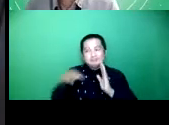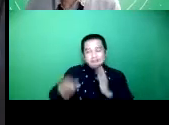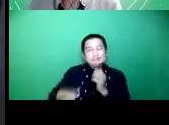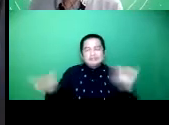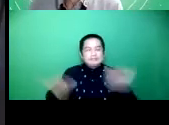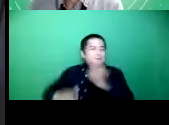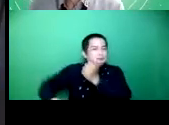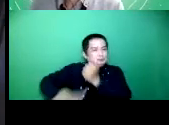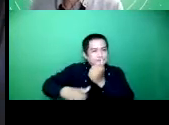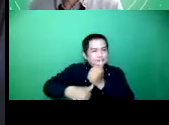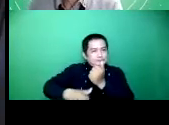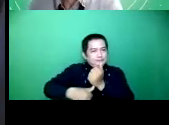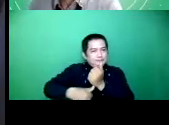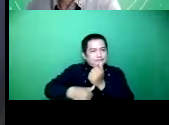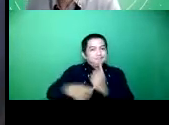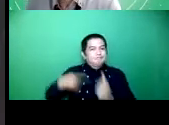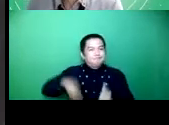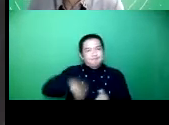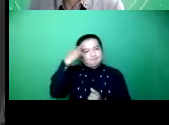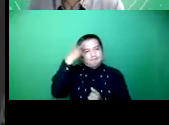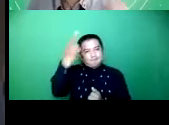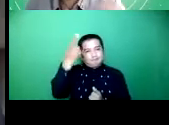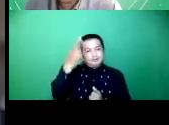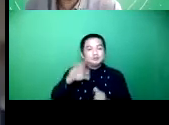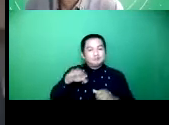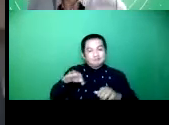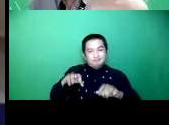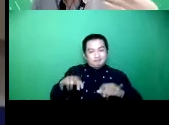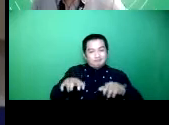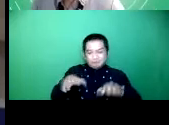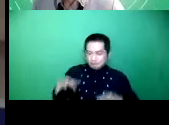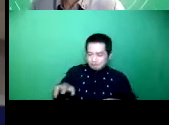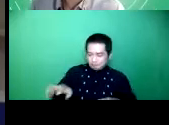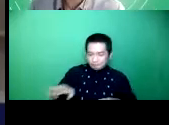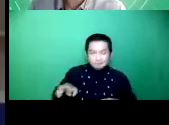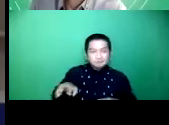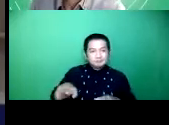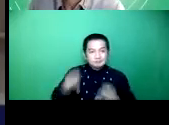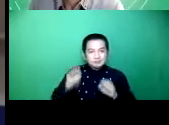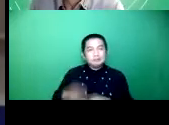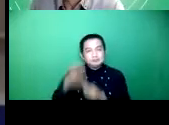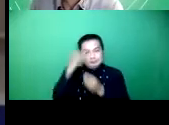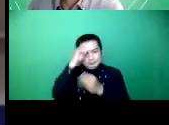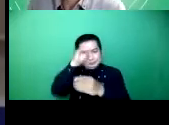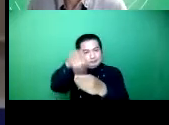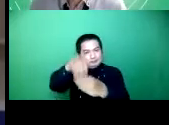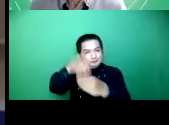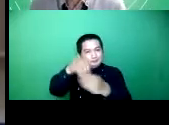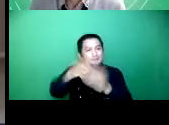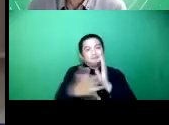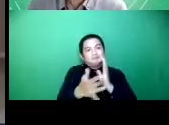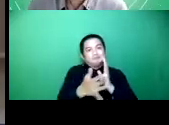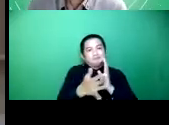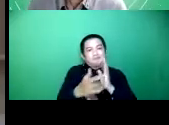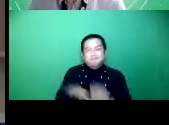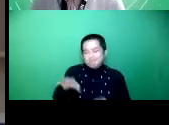don't realize. Your computer mouse assists you in inputting information to a computer through a physical